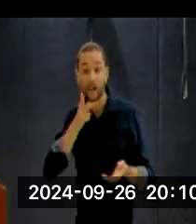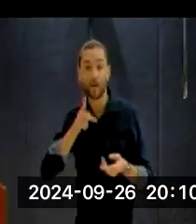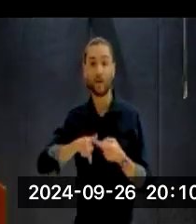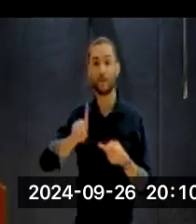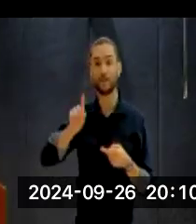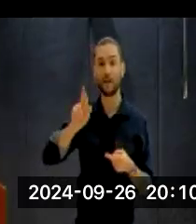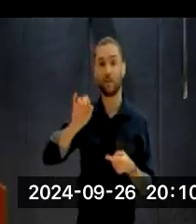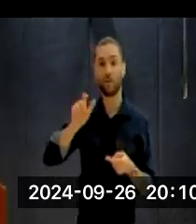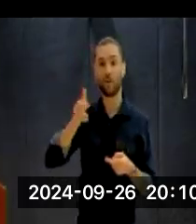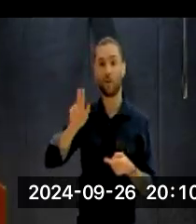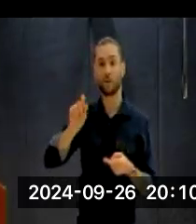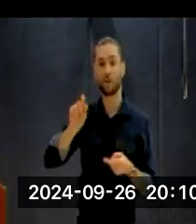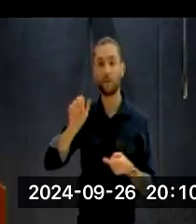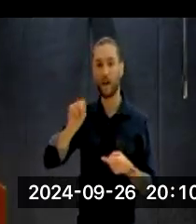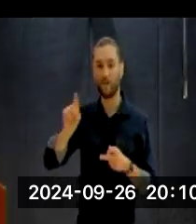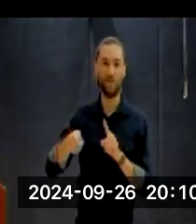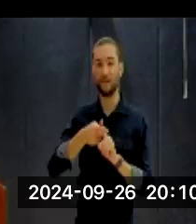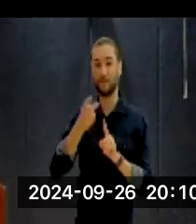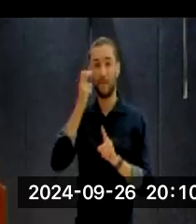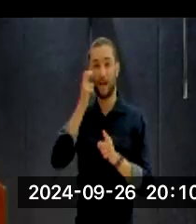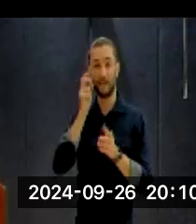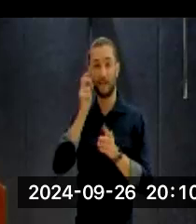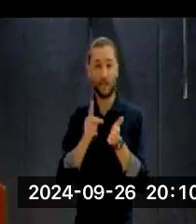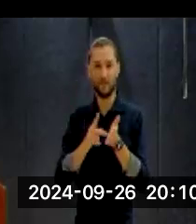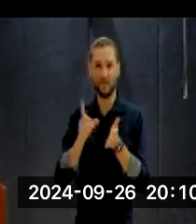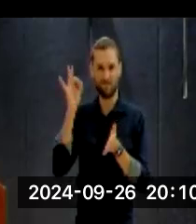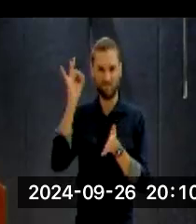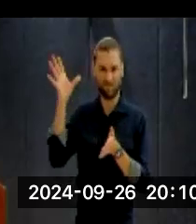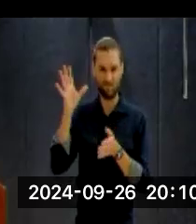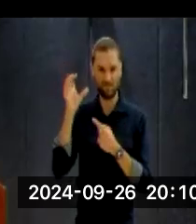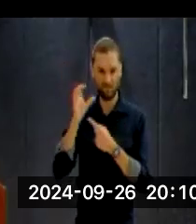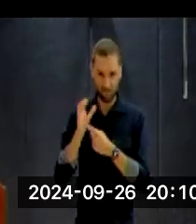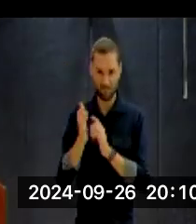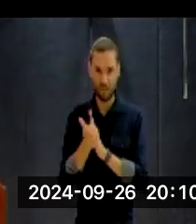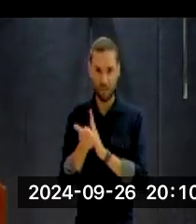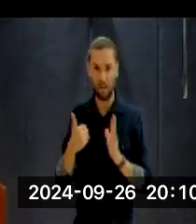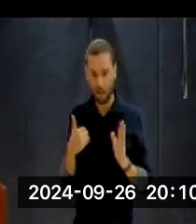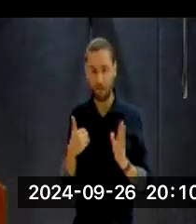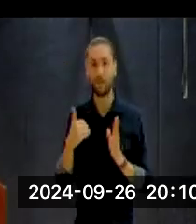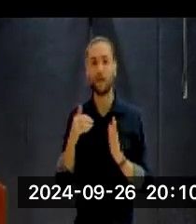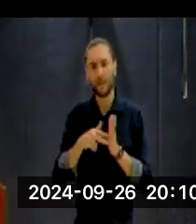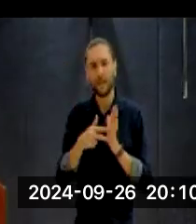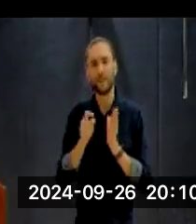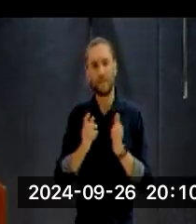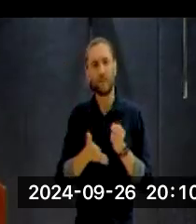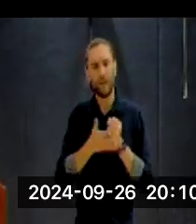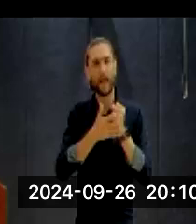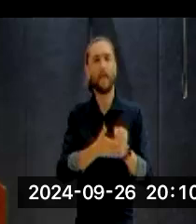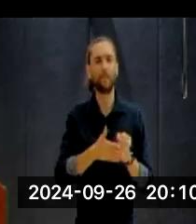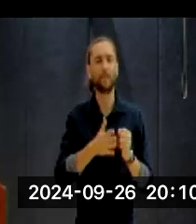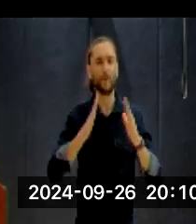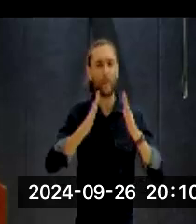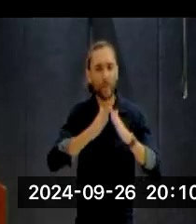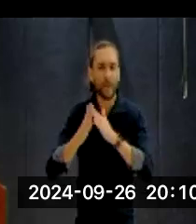We have amazing talent. We need to really, help this community and stop